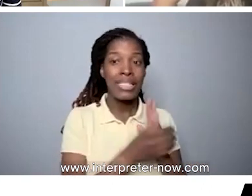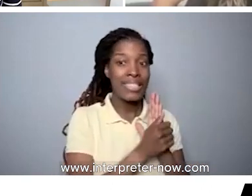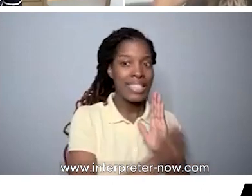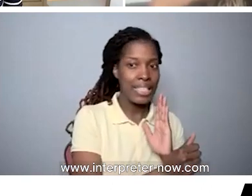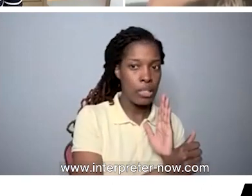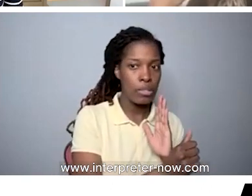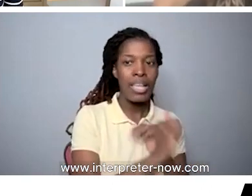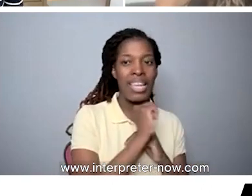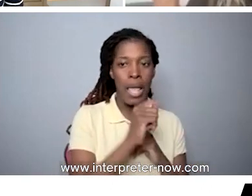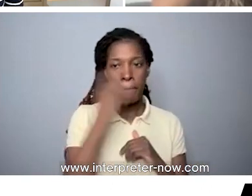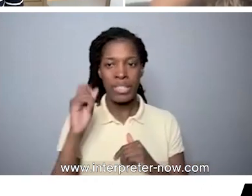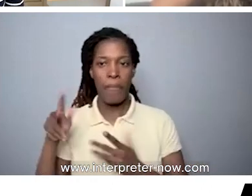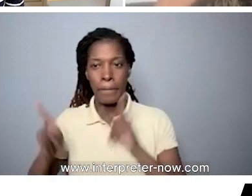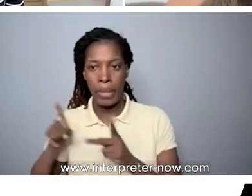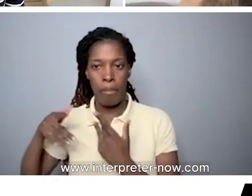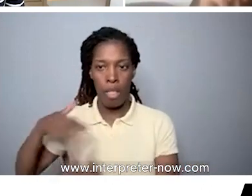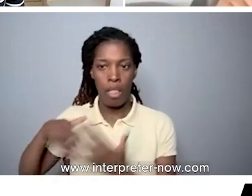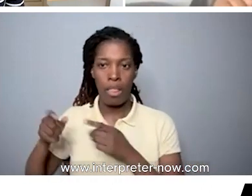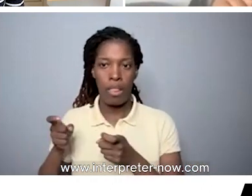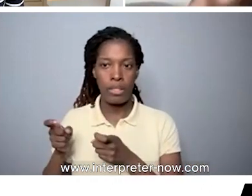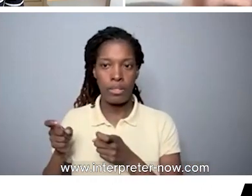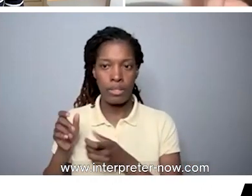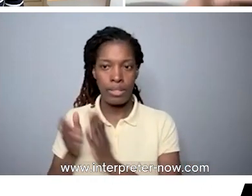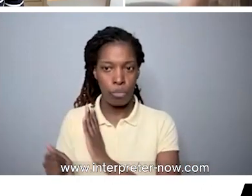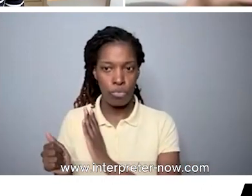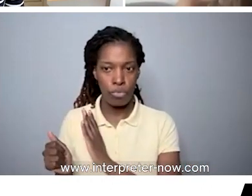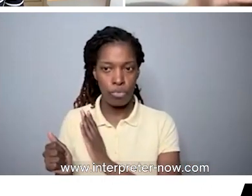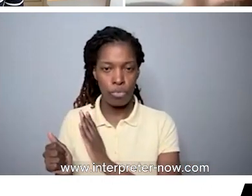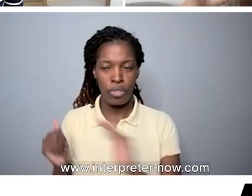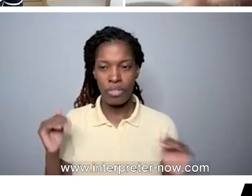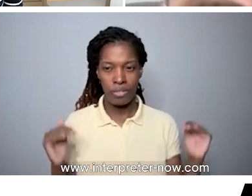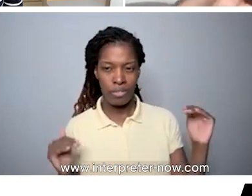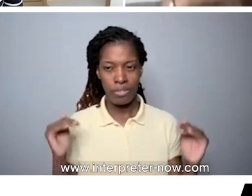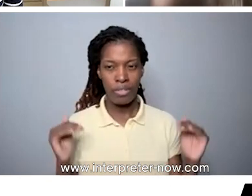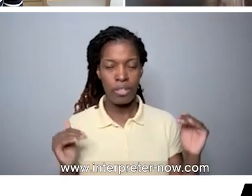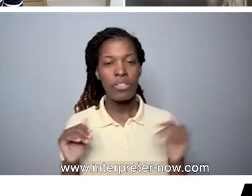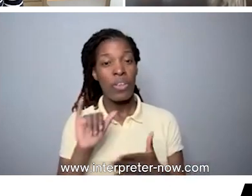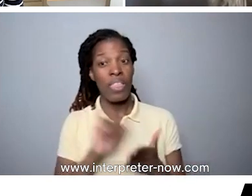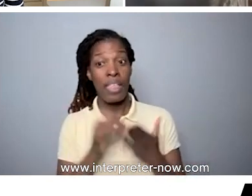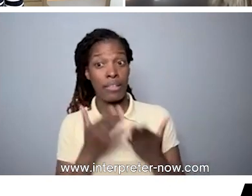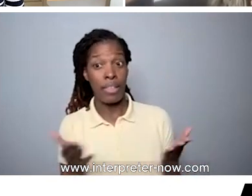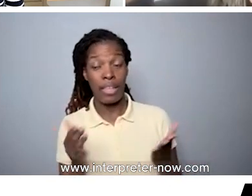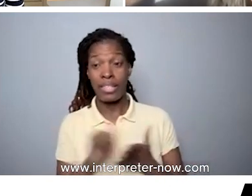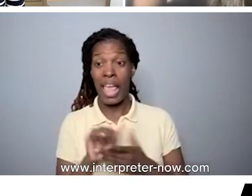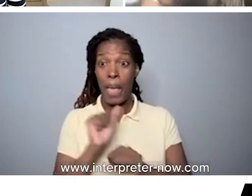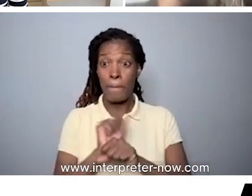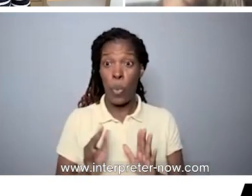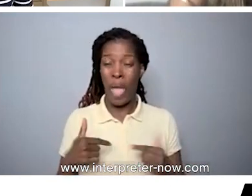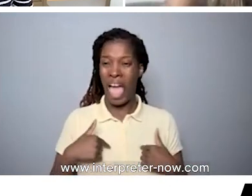that as an employee you might be feeling, but it is not, it is still kind of workplace conflict, but it's directed more at the